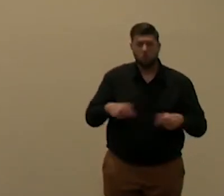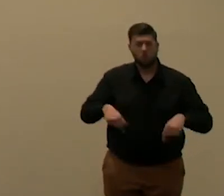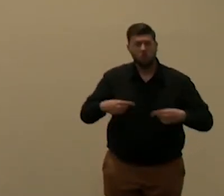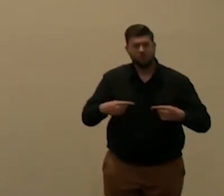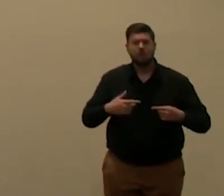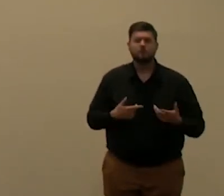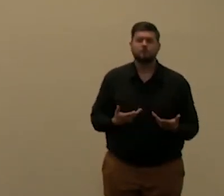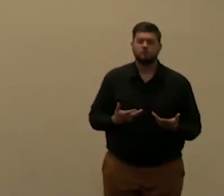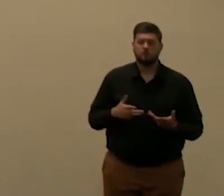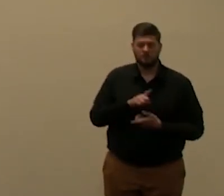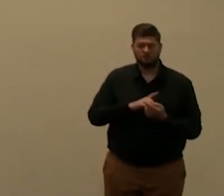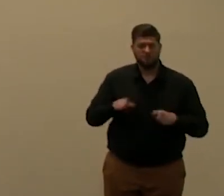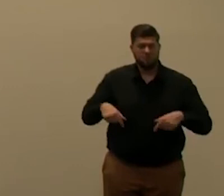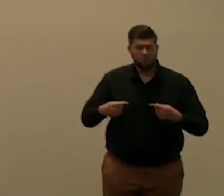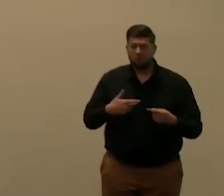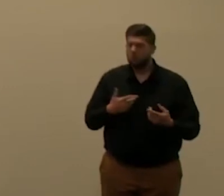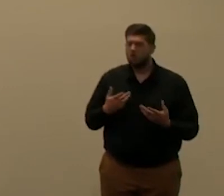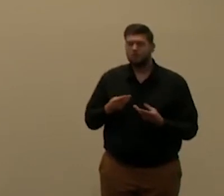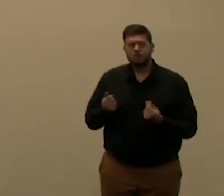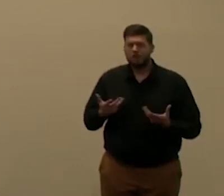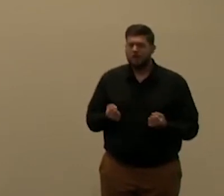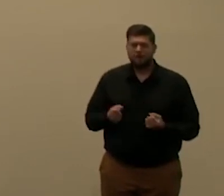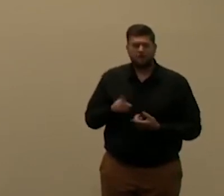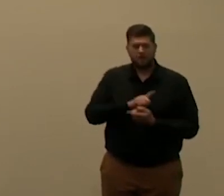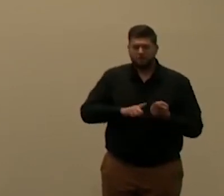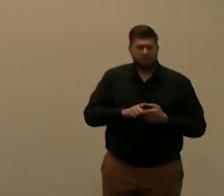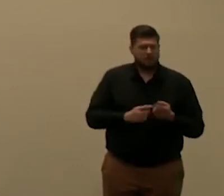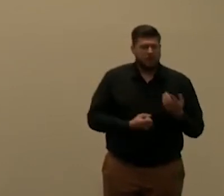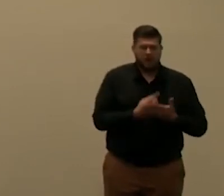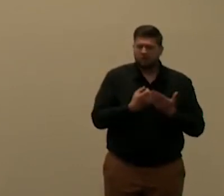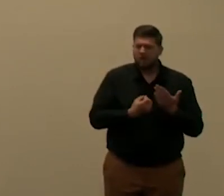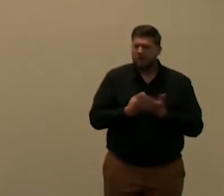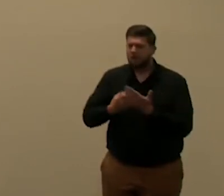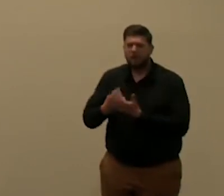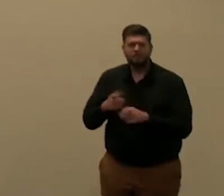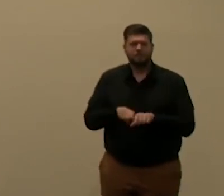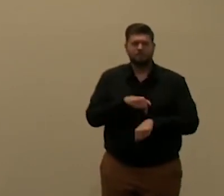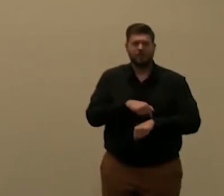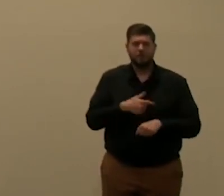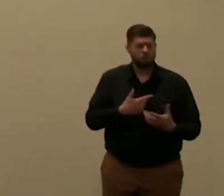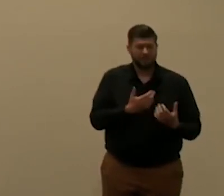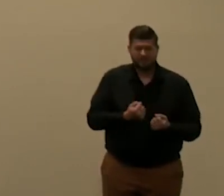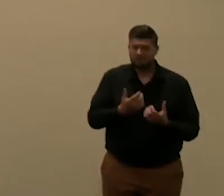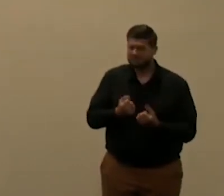of those things, so where people actually have multiple meetings going on at the same time that they accepted.